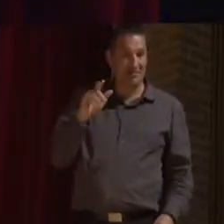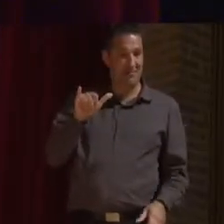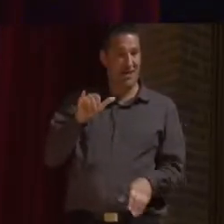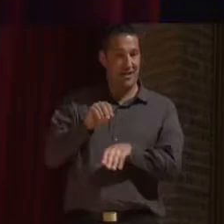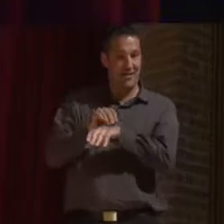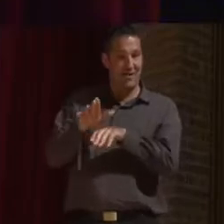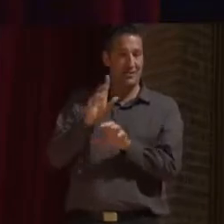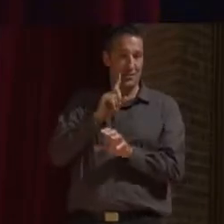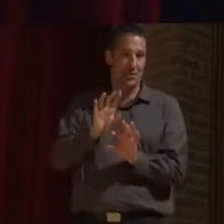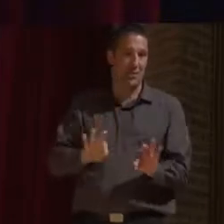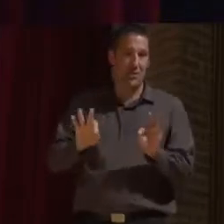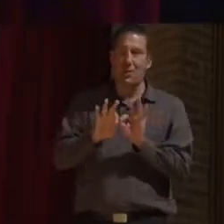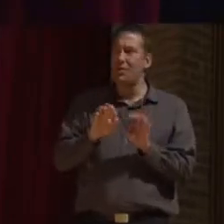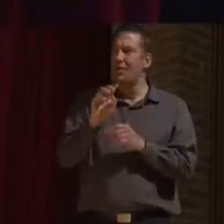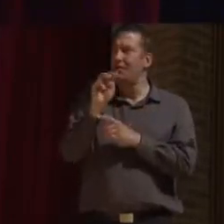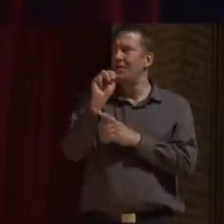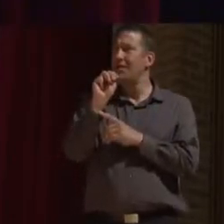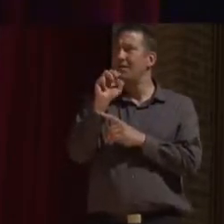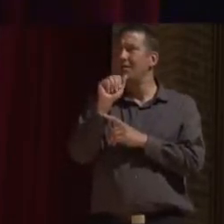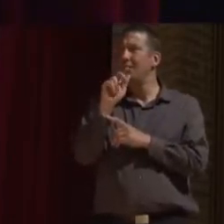advice. Michaela.